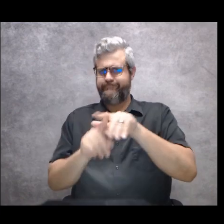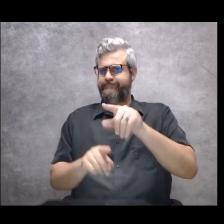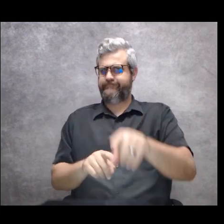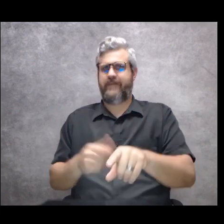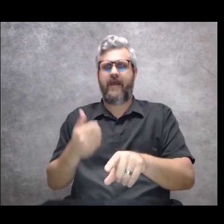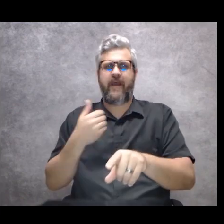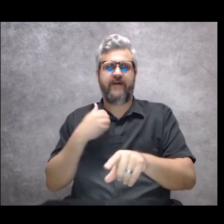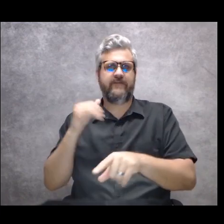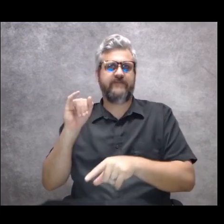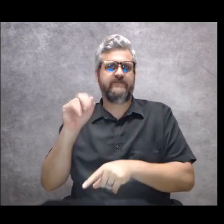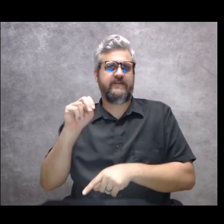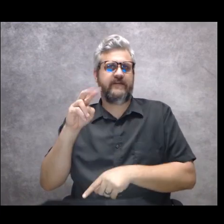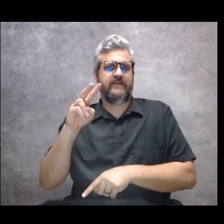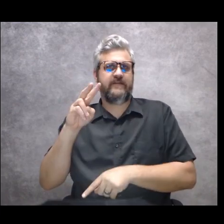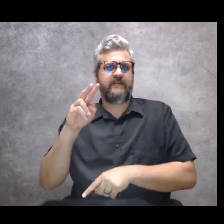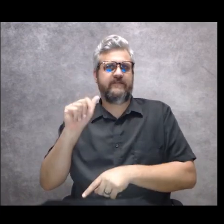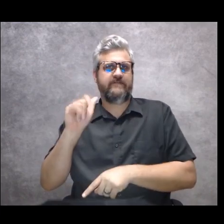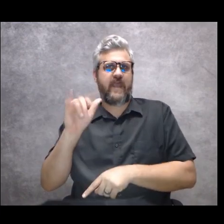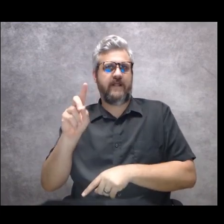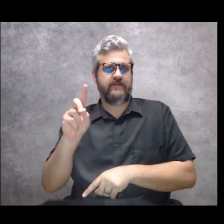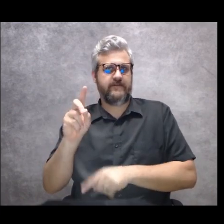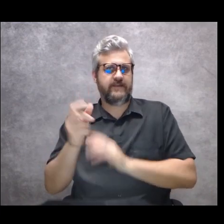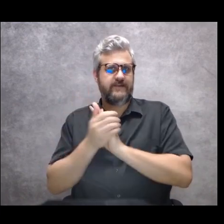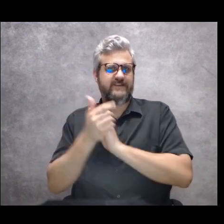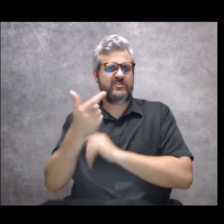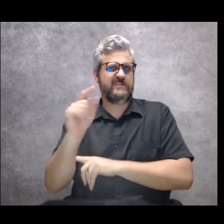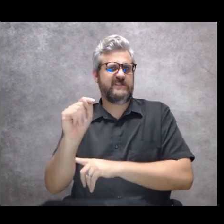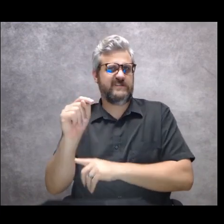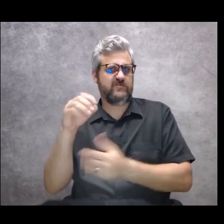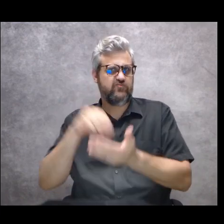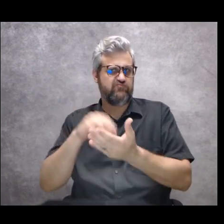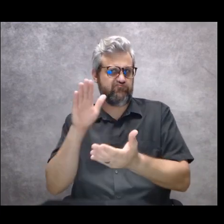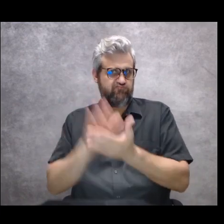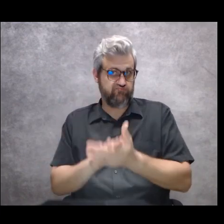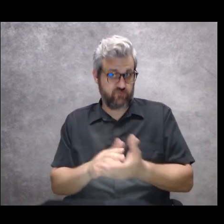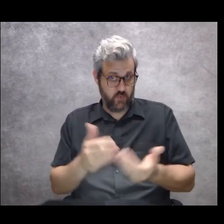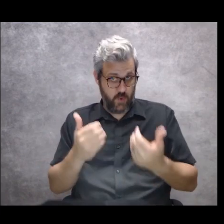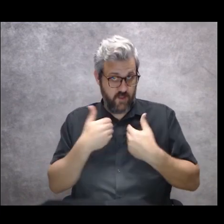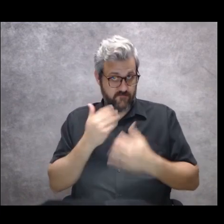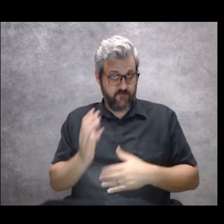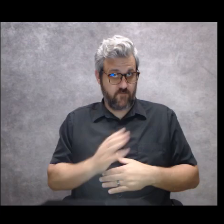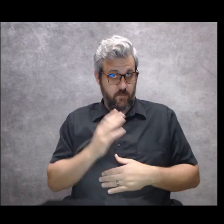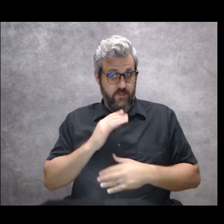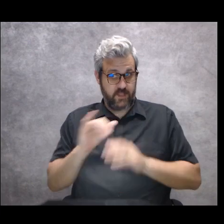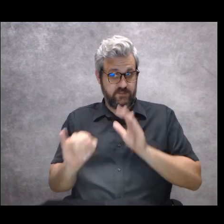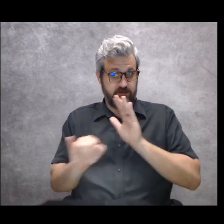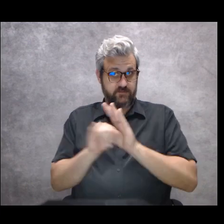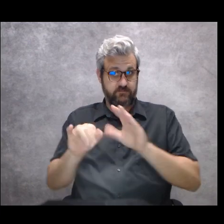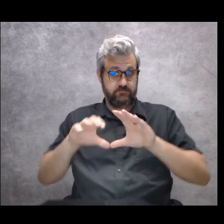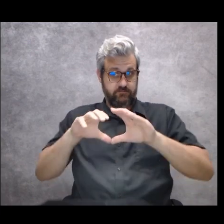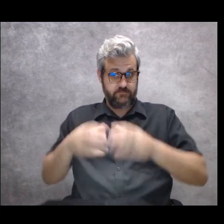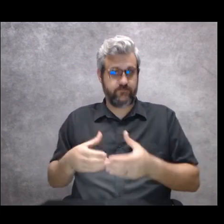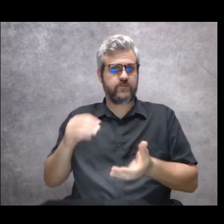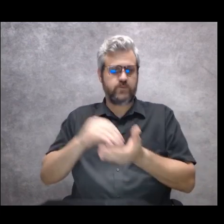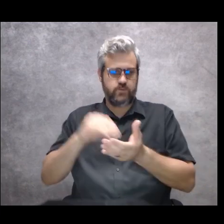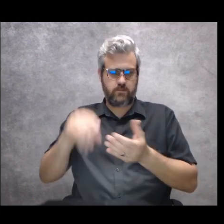record. In order to have a formally identified GT category, a student must be in grades 4 through 12 and have